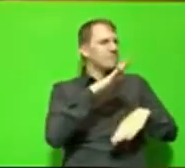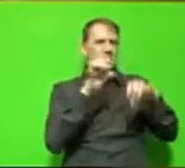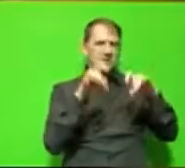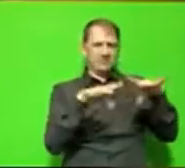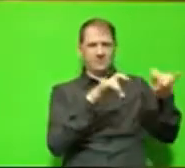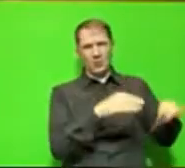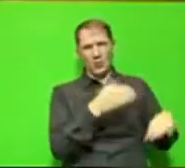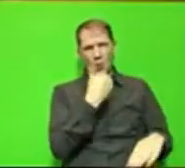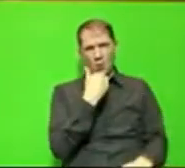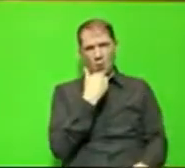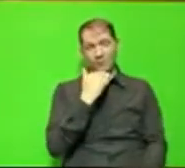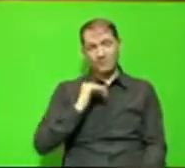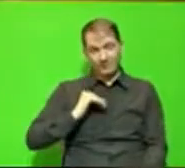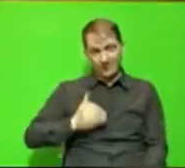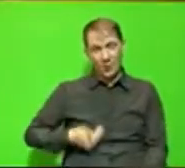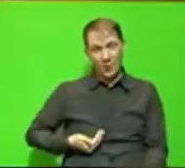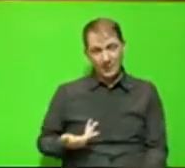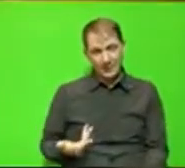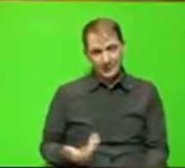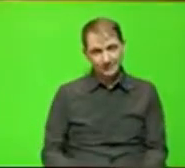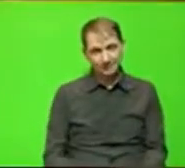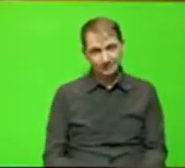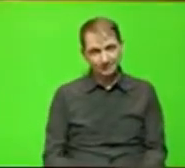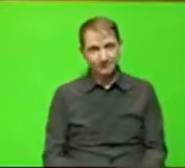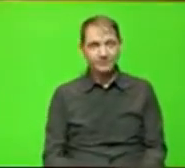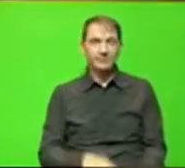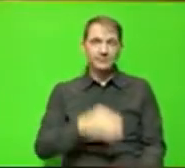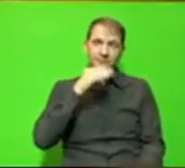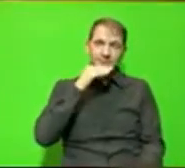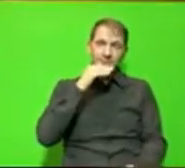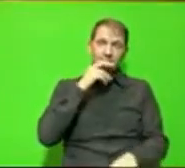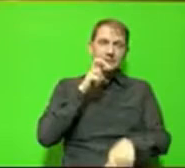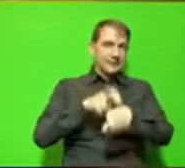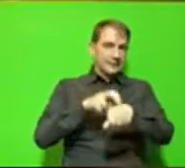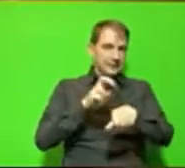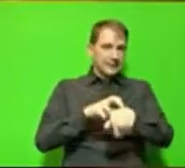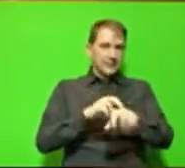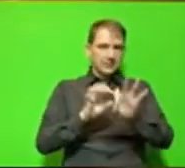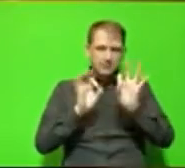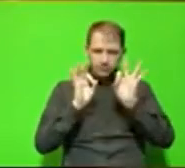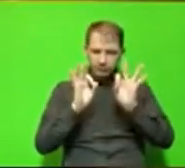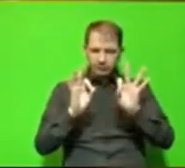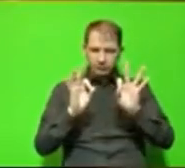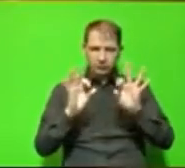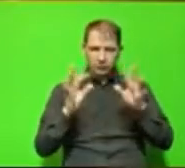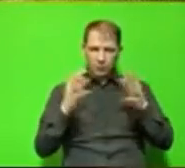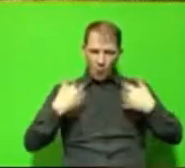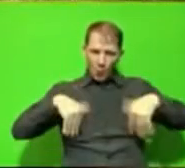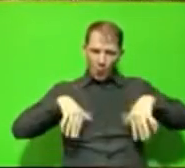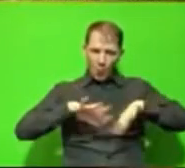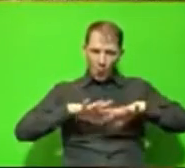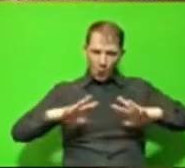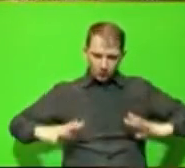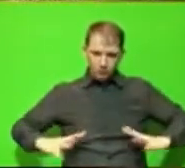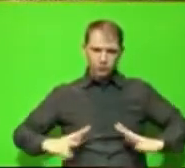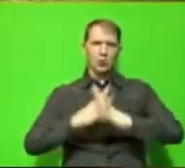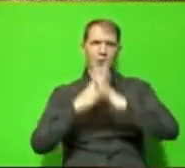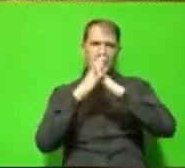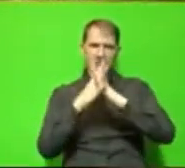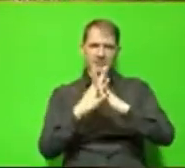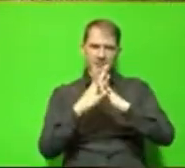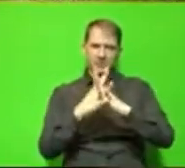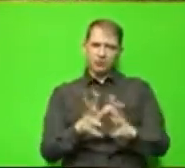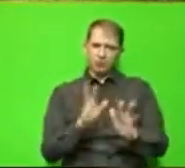futures. These issues demand a comprehensive, united response rooted in our